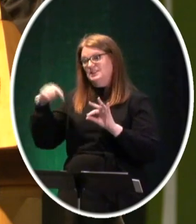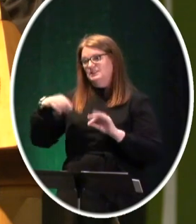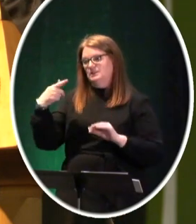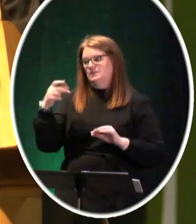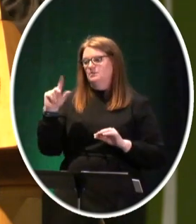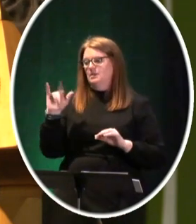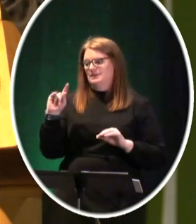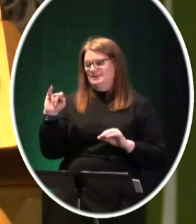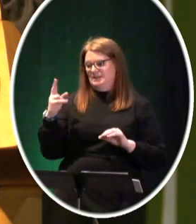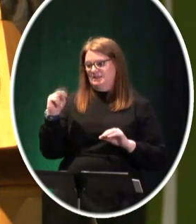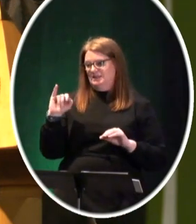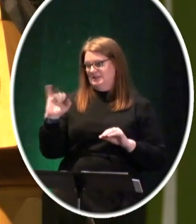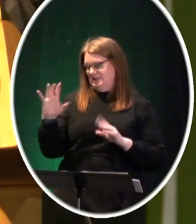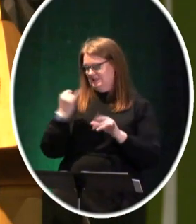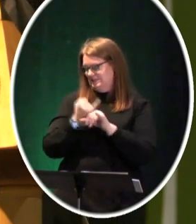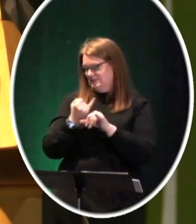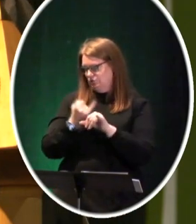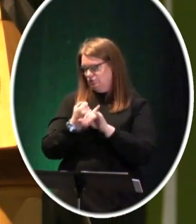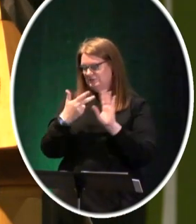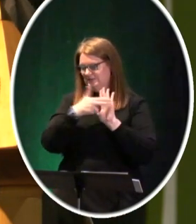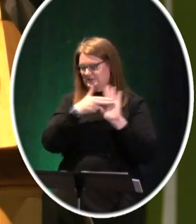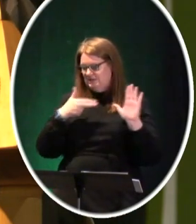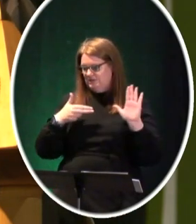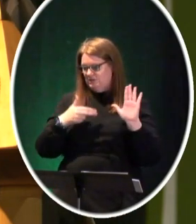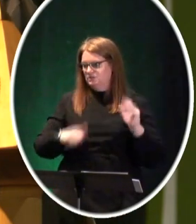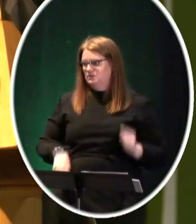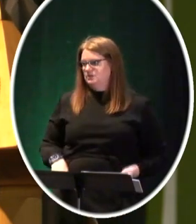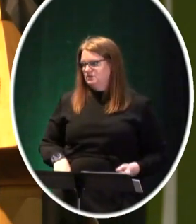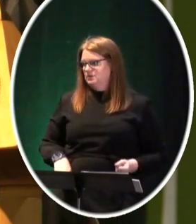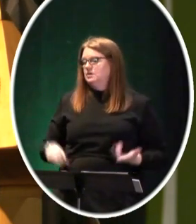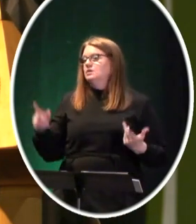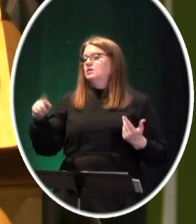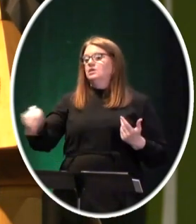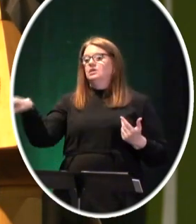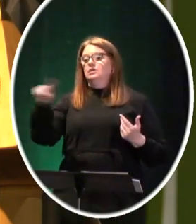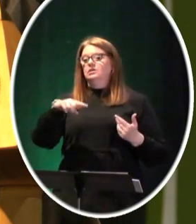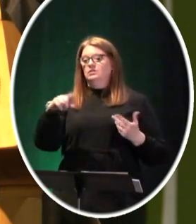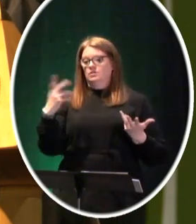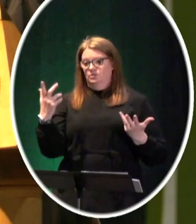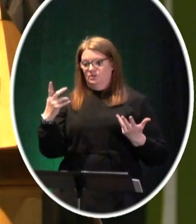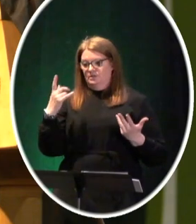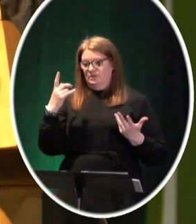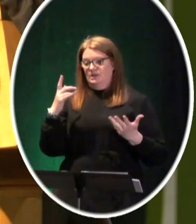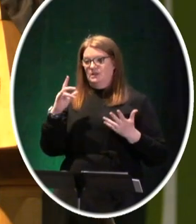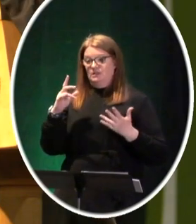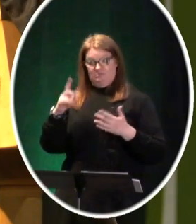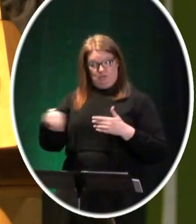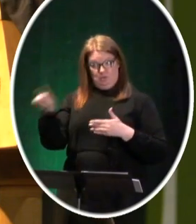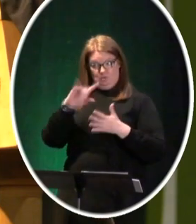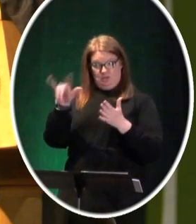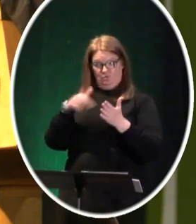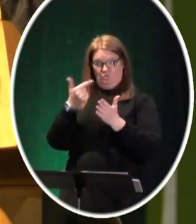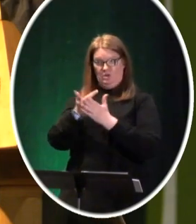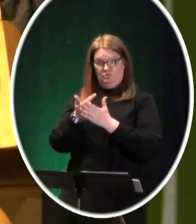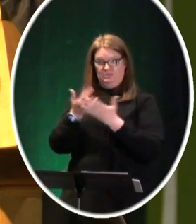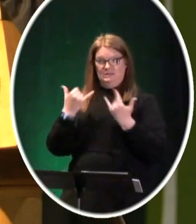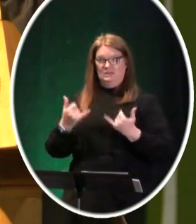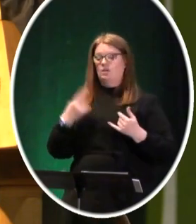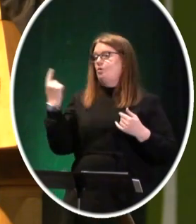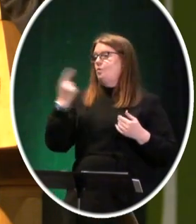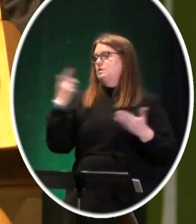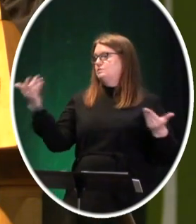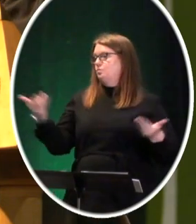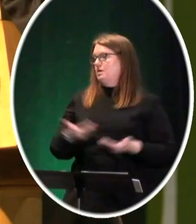institution. We want previous graduates and you who are graduating today to know that you are always welcome at